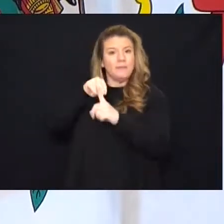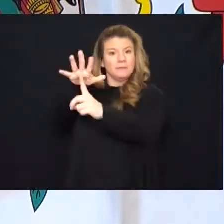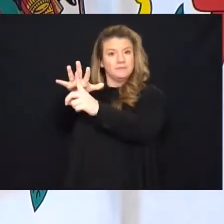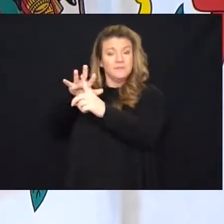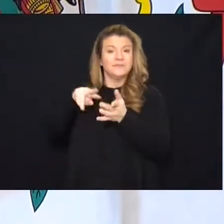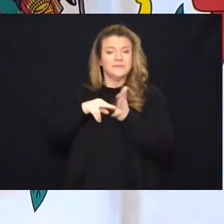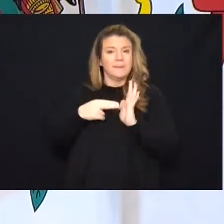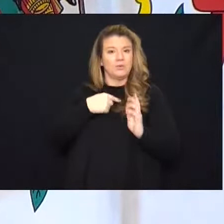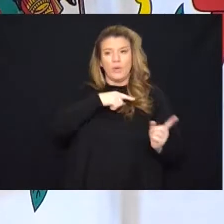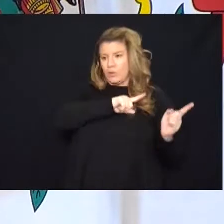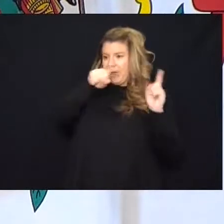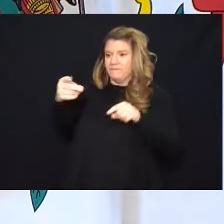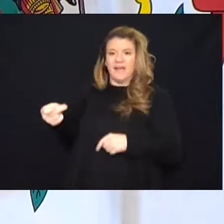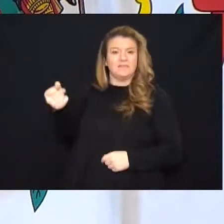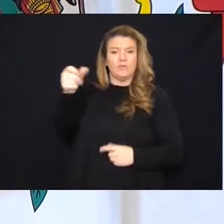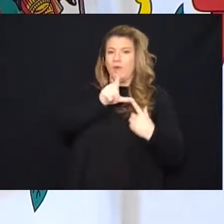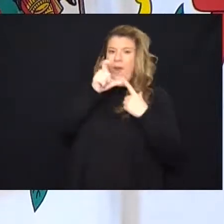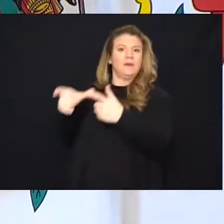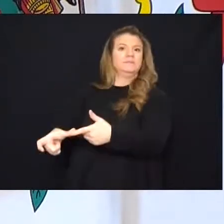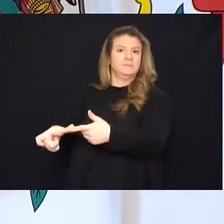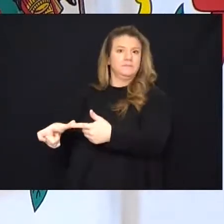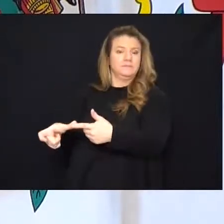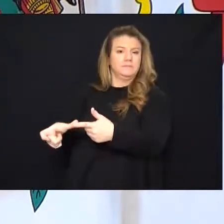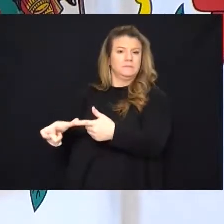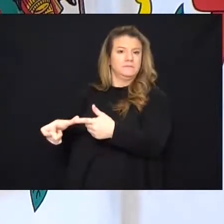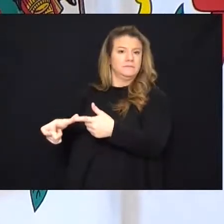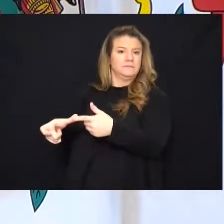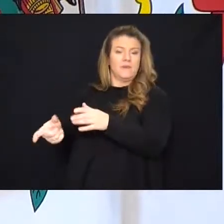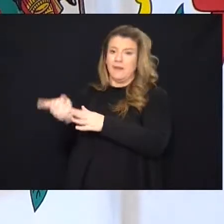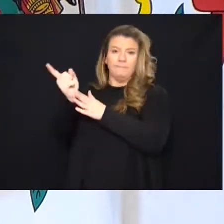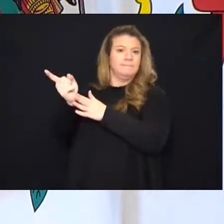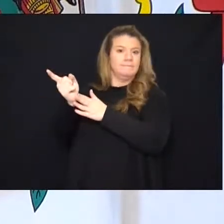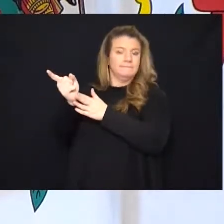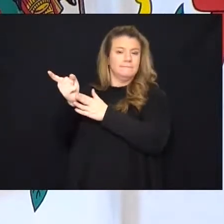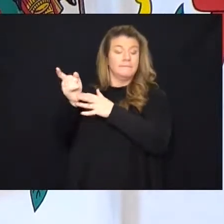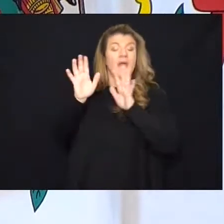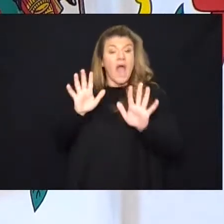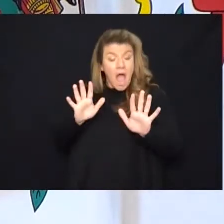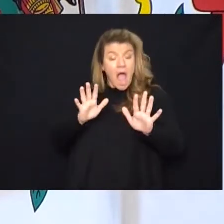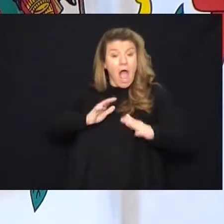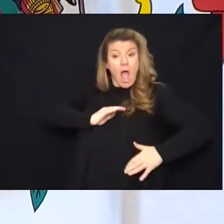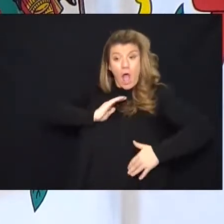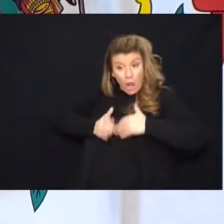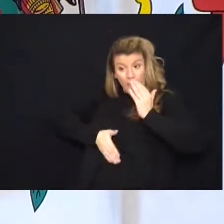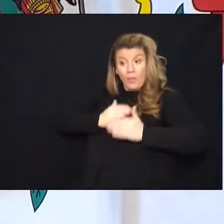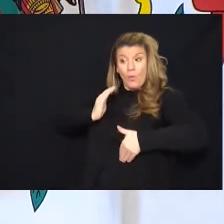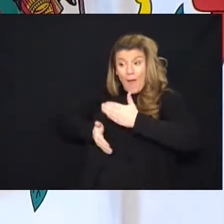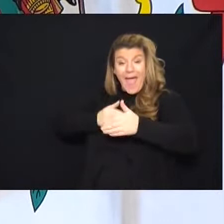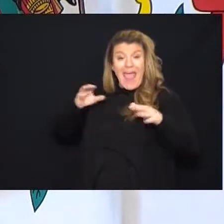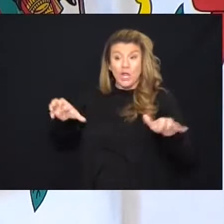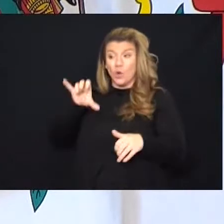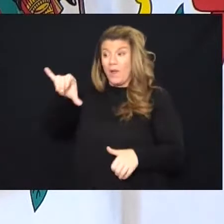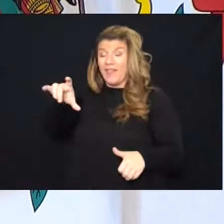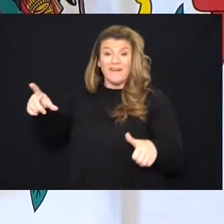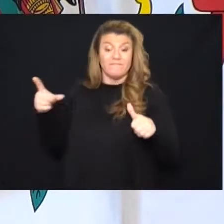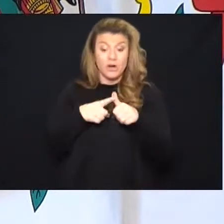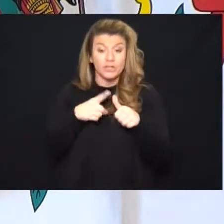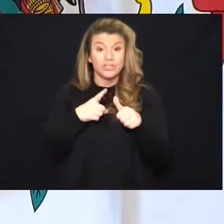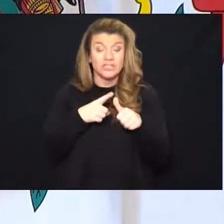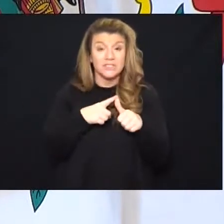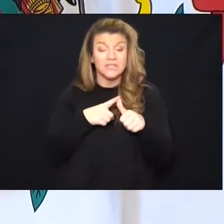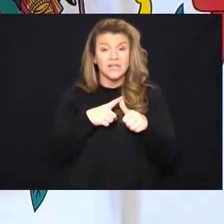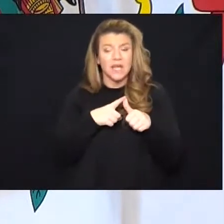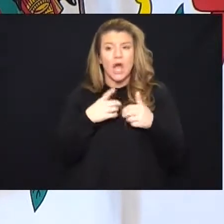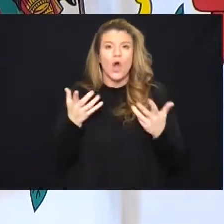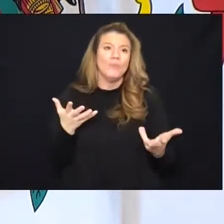there just right off the get-go, did we not? Now, along the way, by getting out of the gate first and everything, you know,